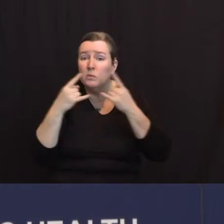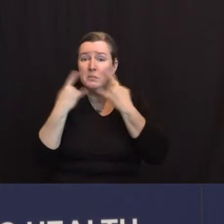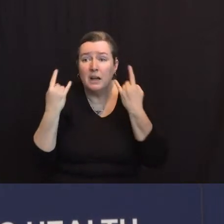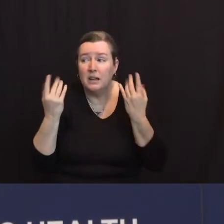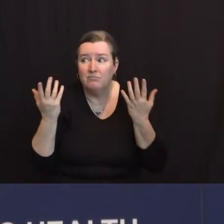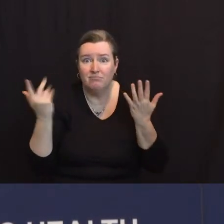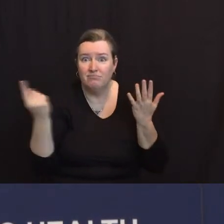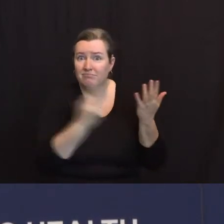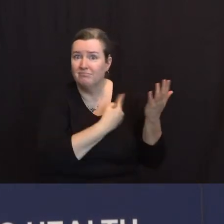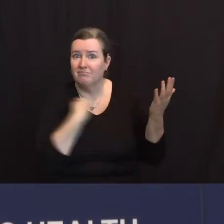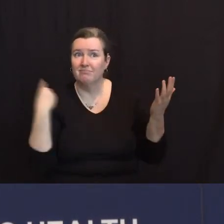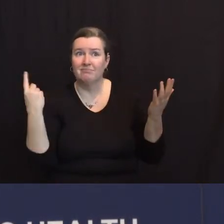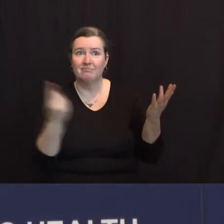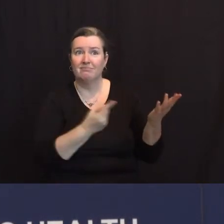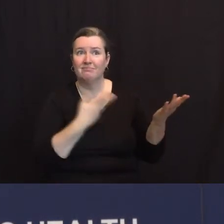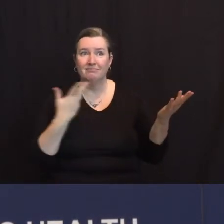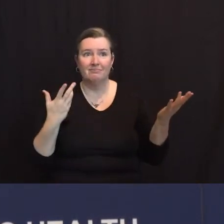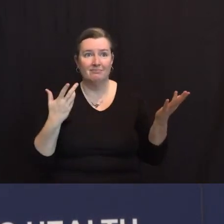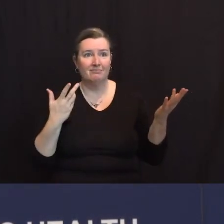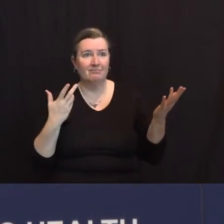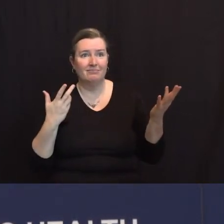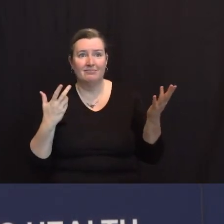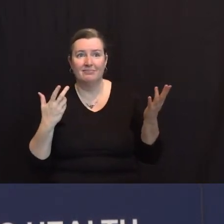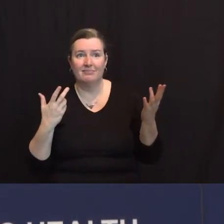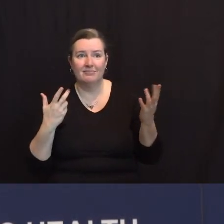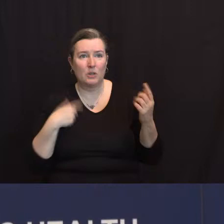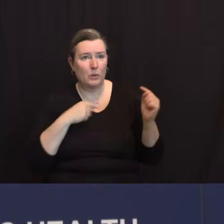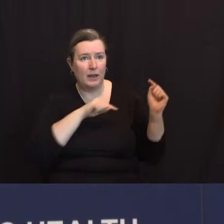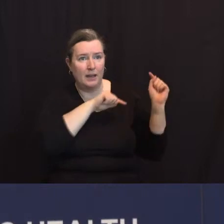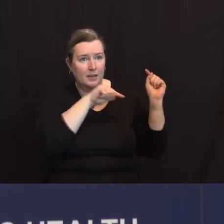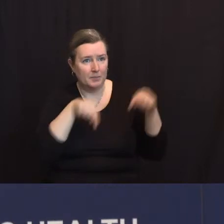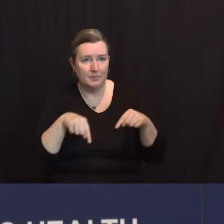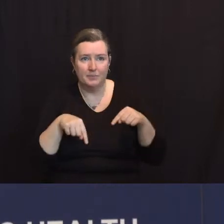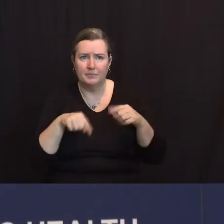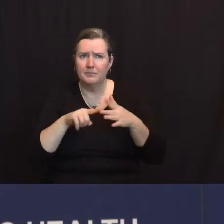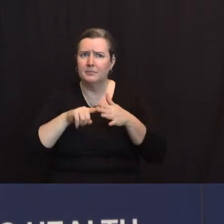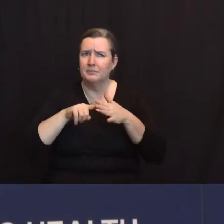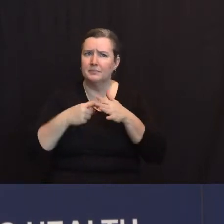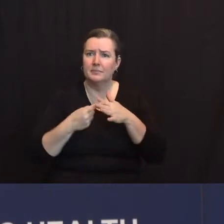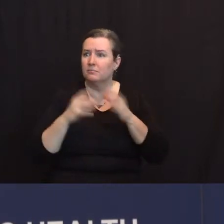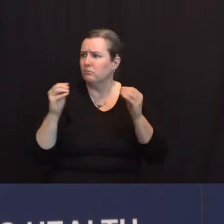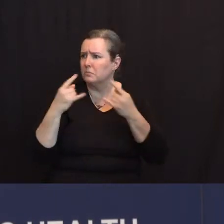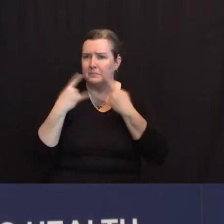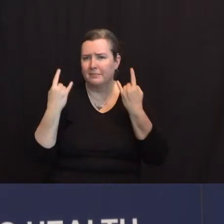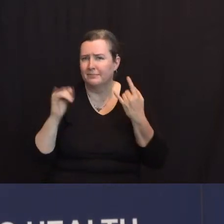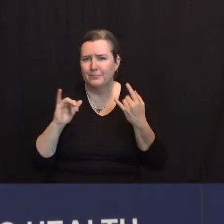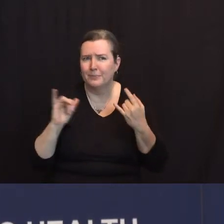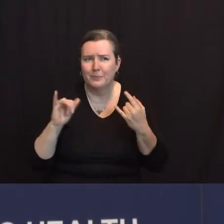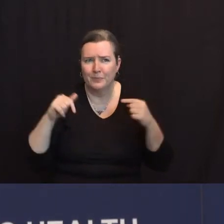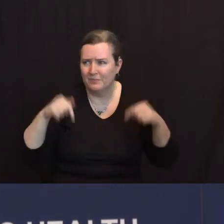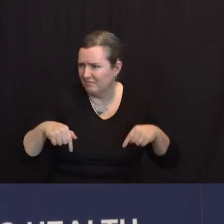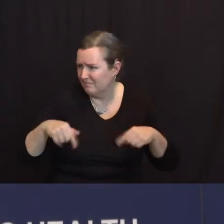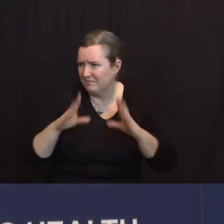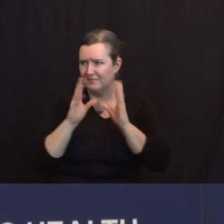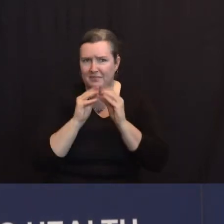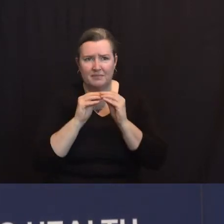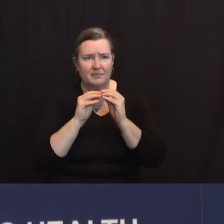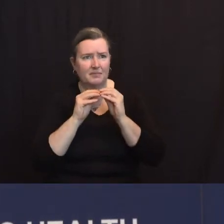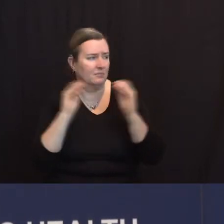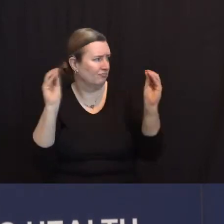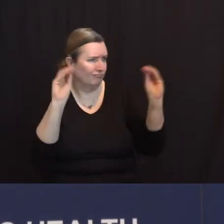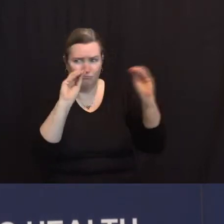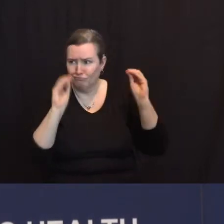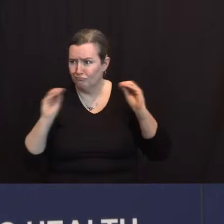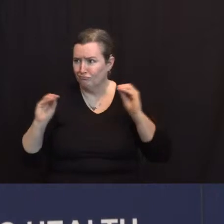press conferences, and no one was wearing a mask early on. I don't think we really appreciated it at that point. So that's the answer to that. And of course, with time,